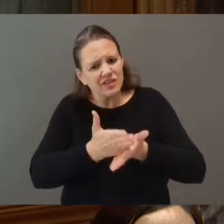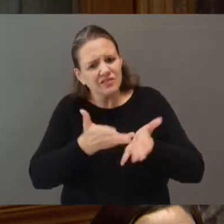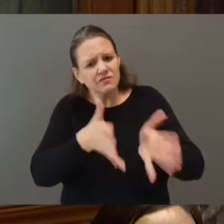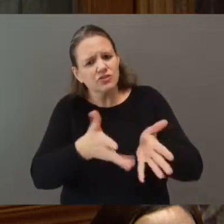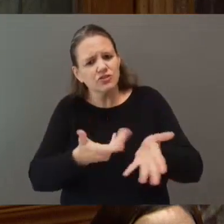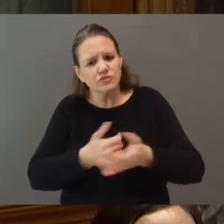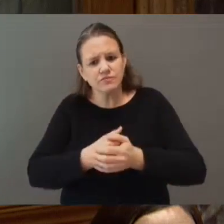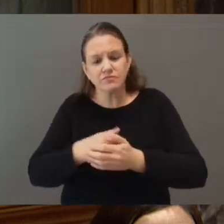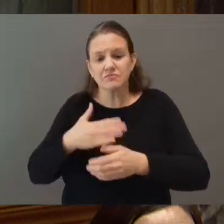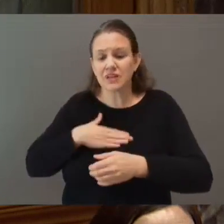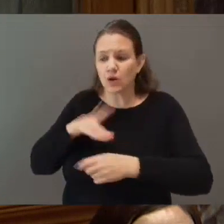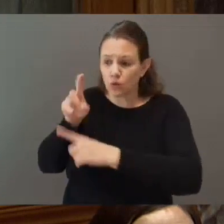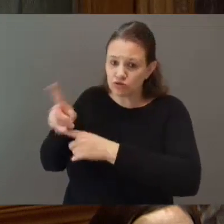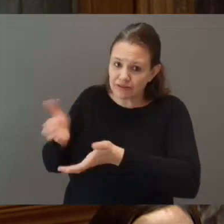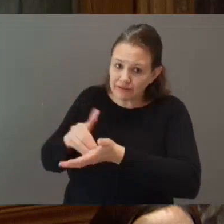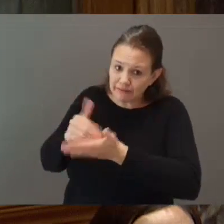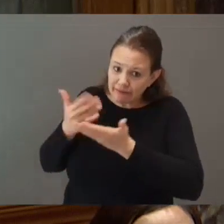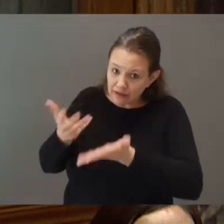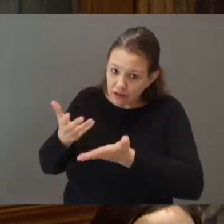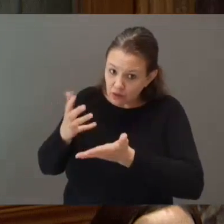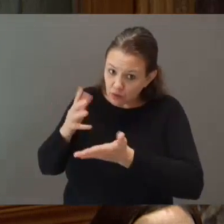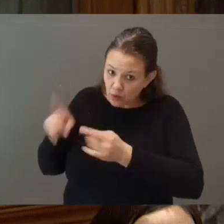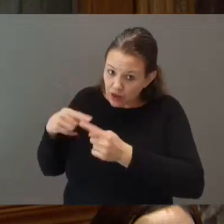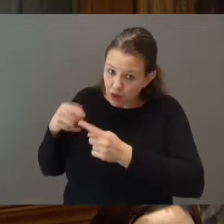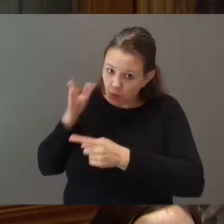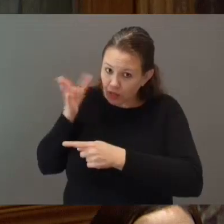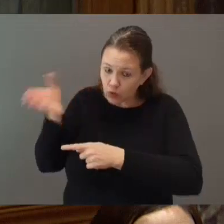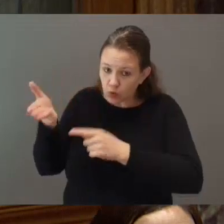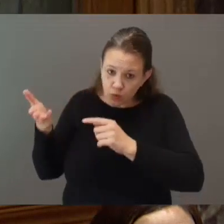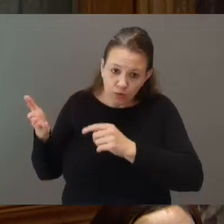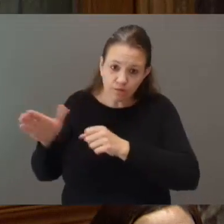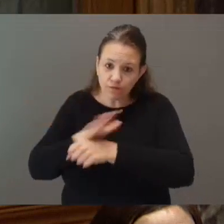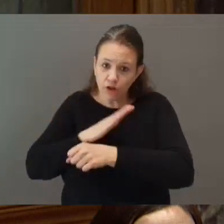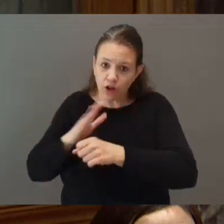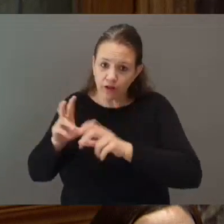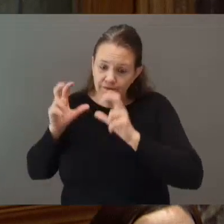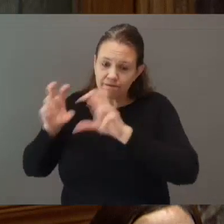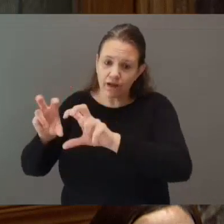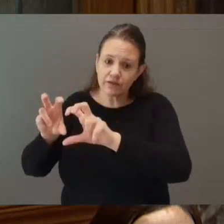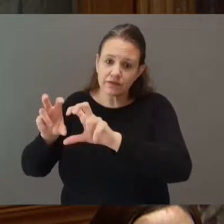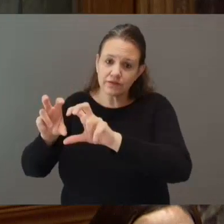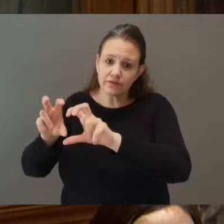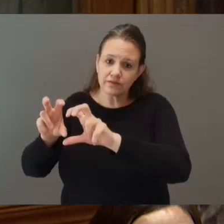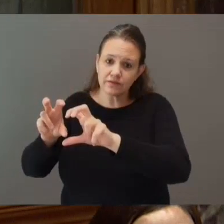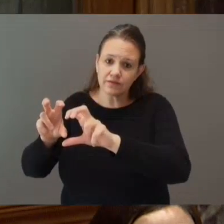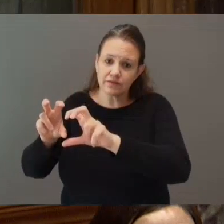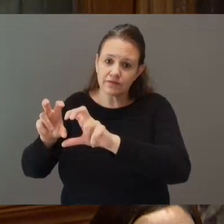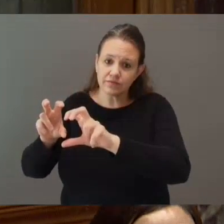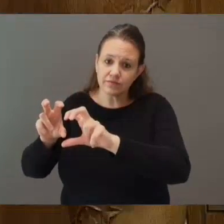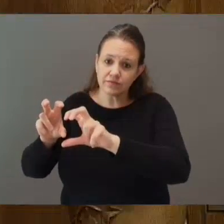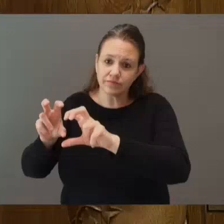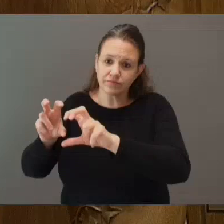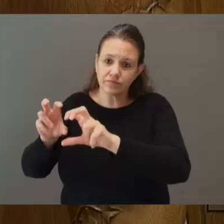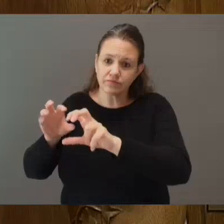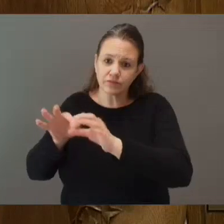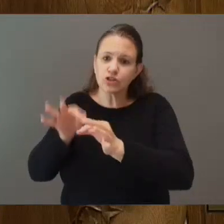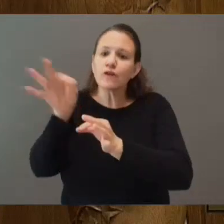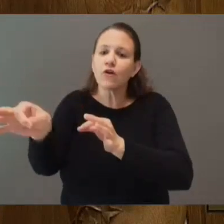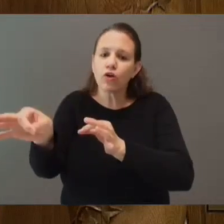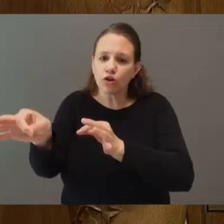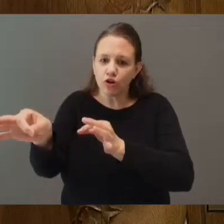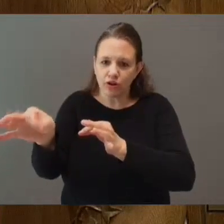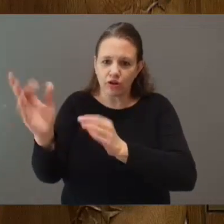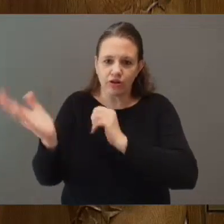deferral process and provide compensation to First Nations who lose revenue as a result of the deferrals? Minister of